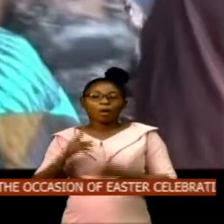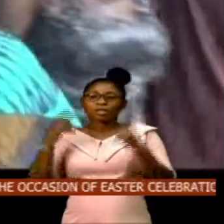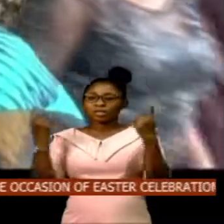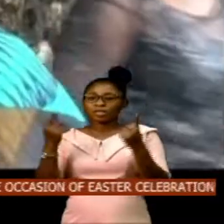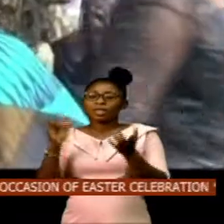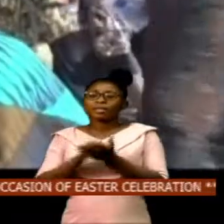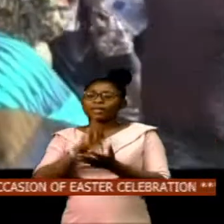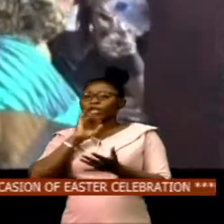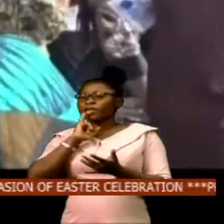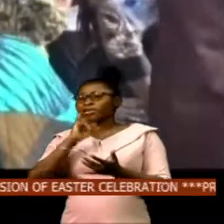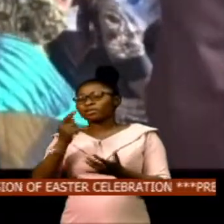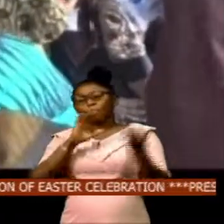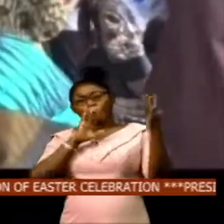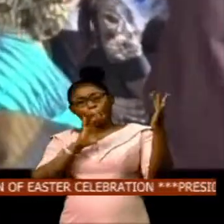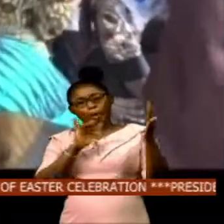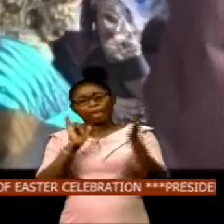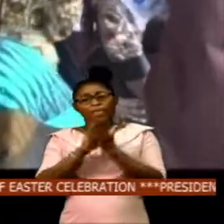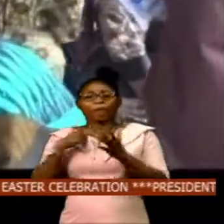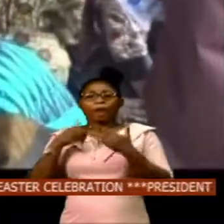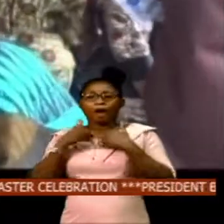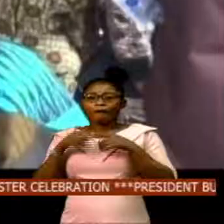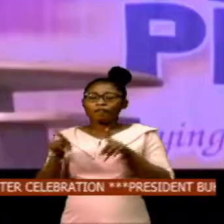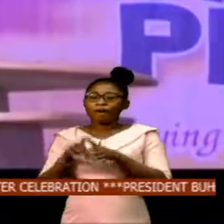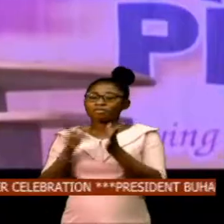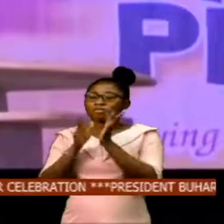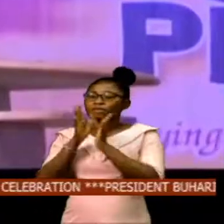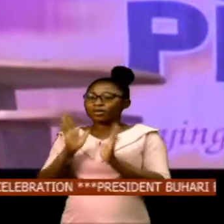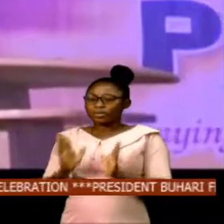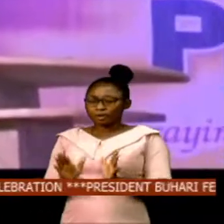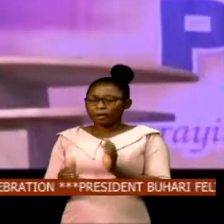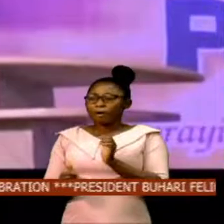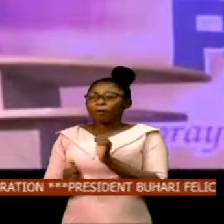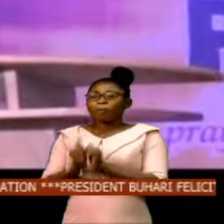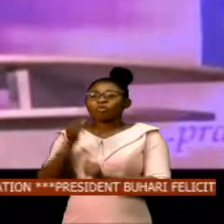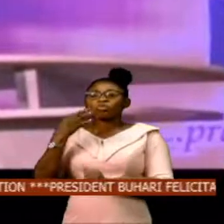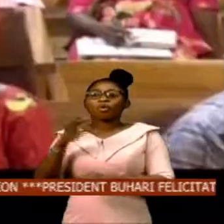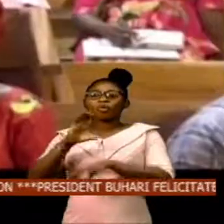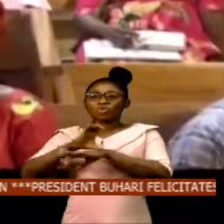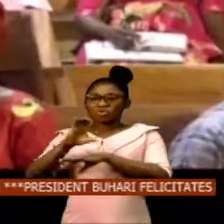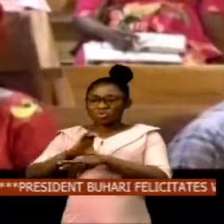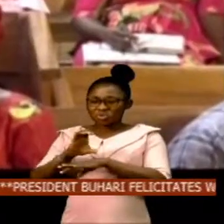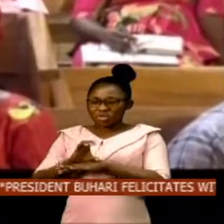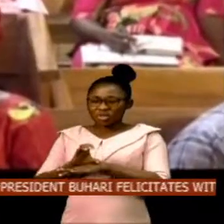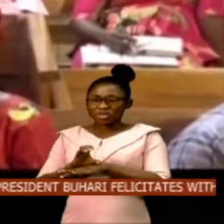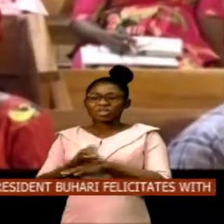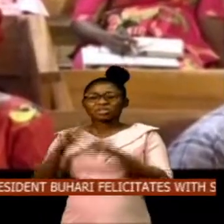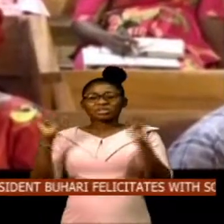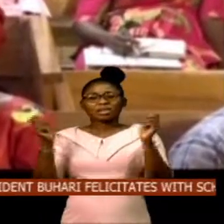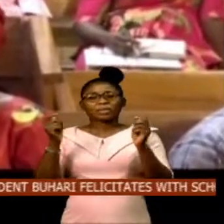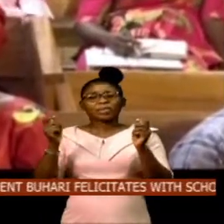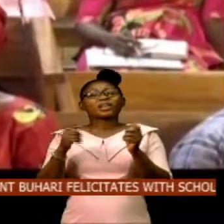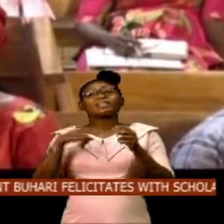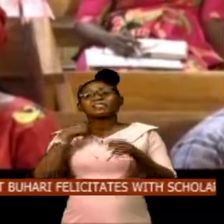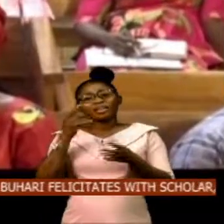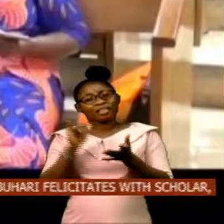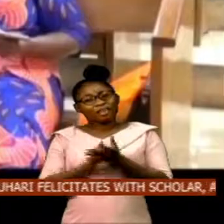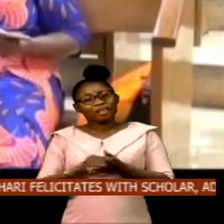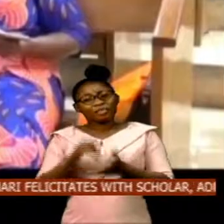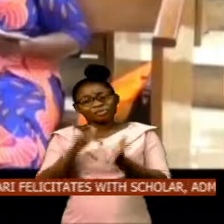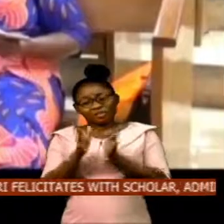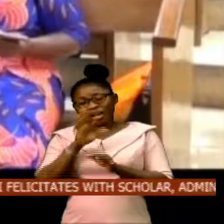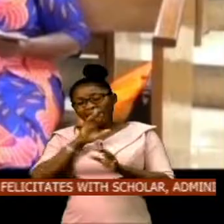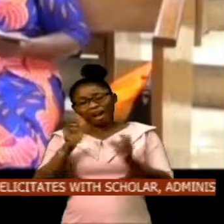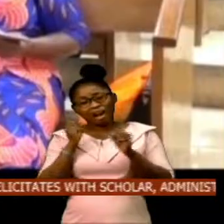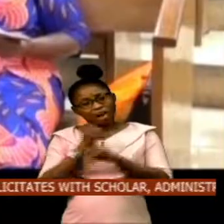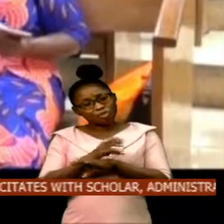And that is the hope that we have as Christians. In most of the churches visited, Christians are admonished to always